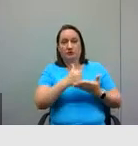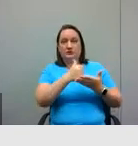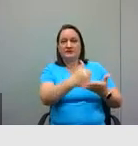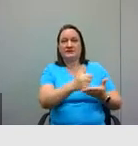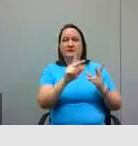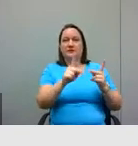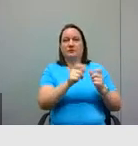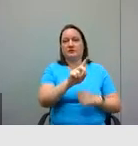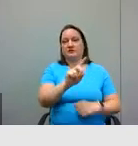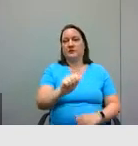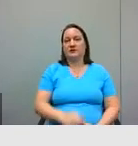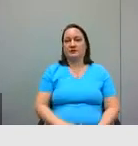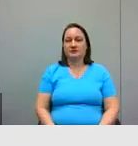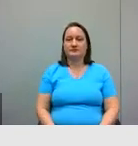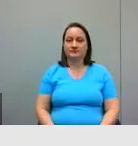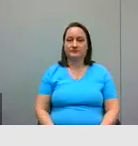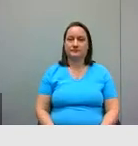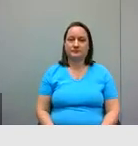with disabilities.